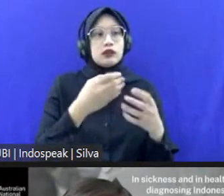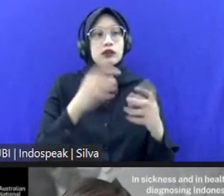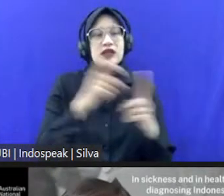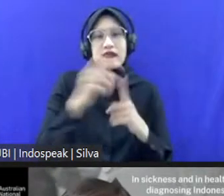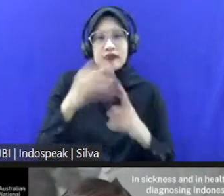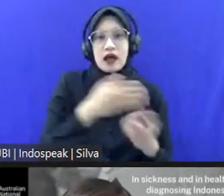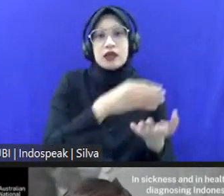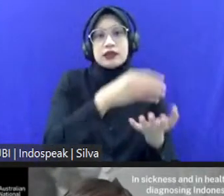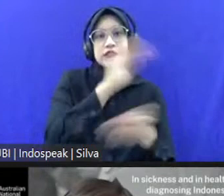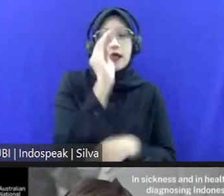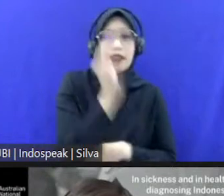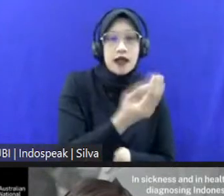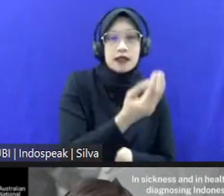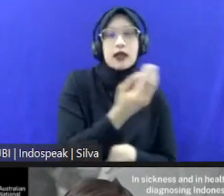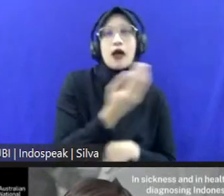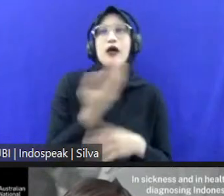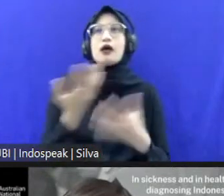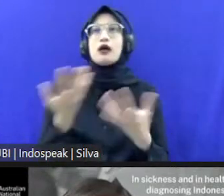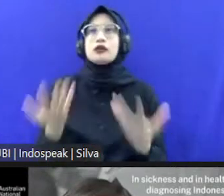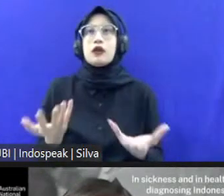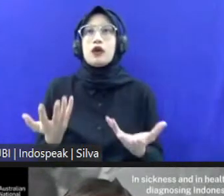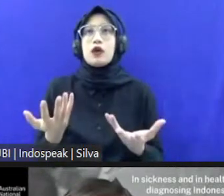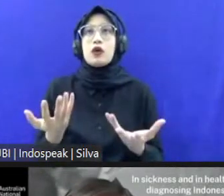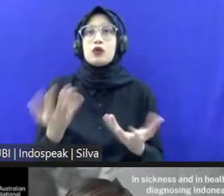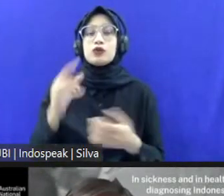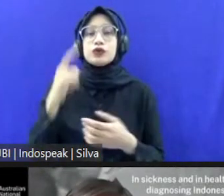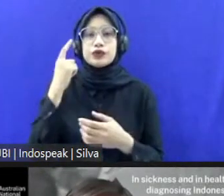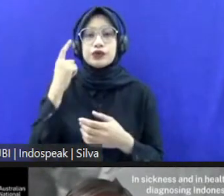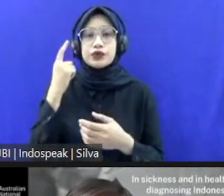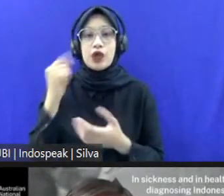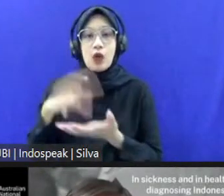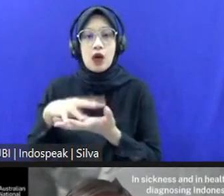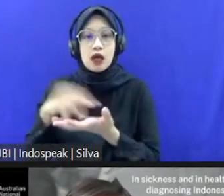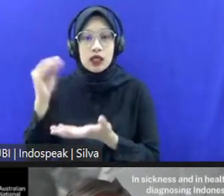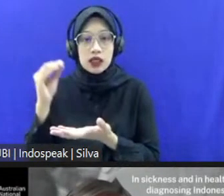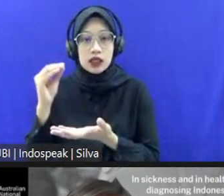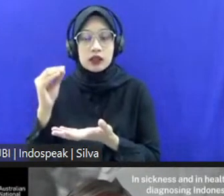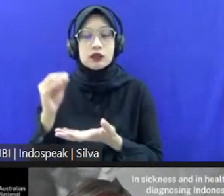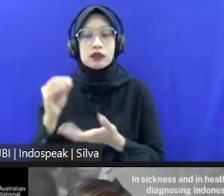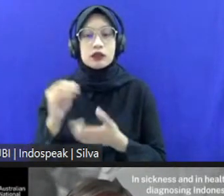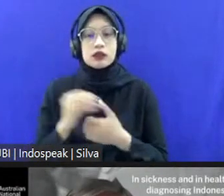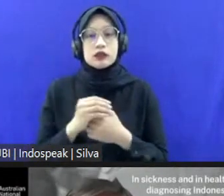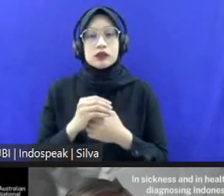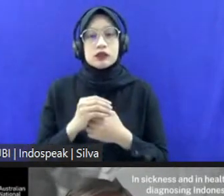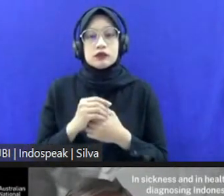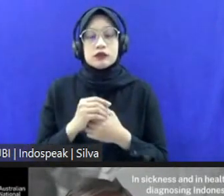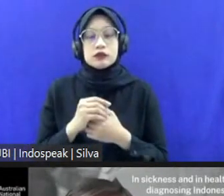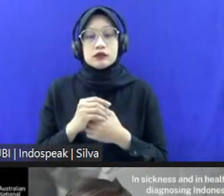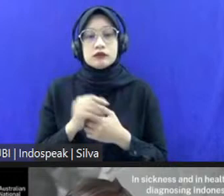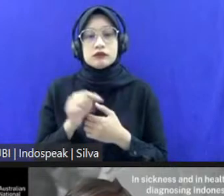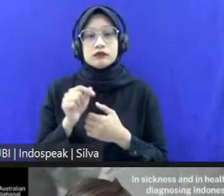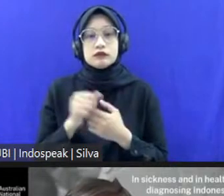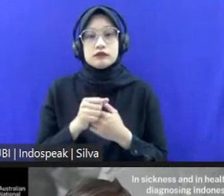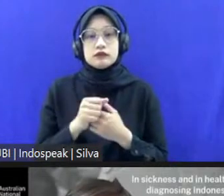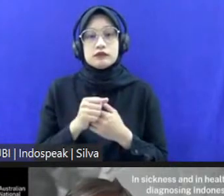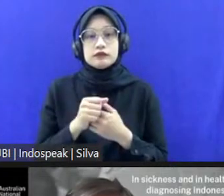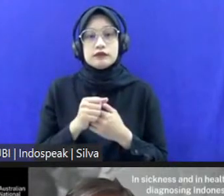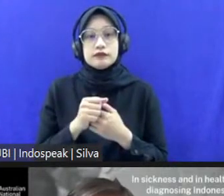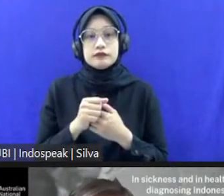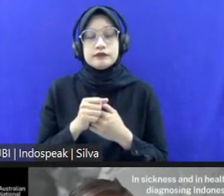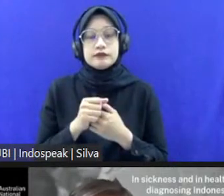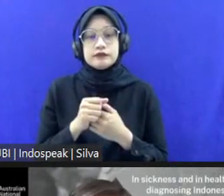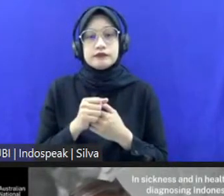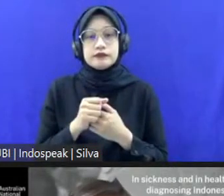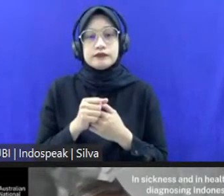also in West Java and other areas, we don't, especially in other areas, especially under